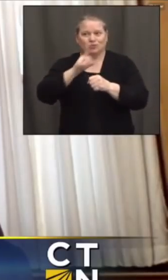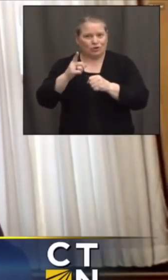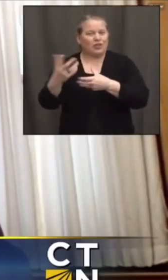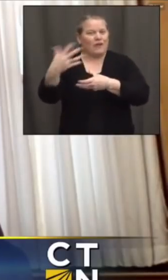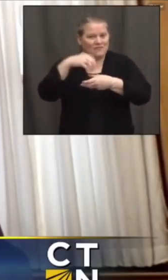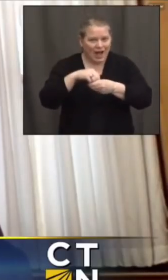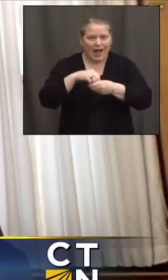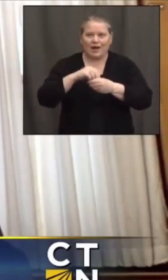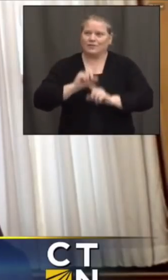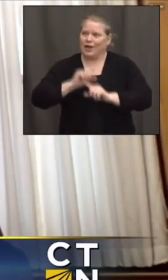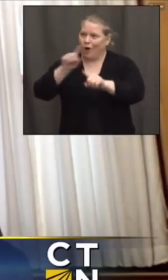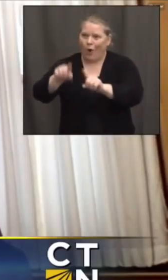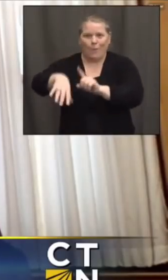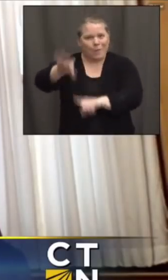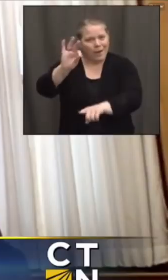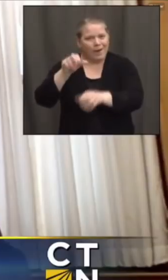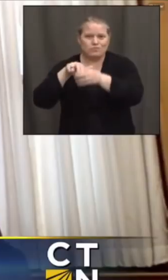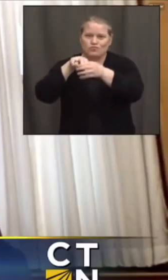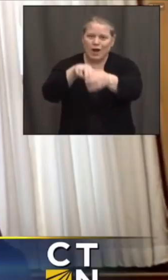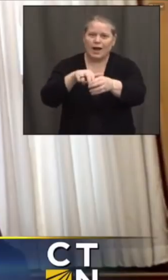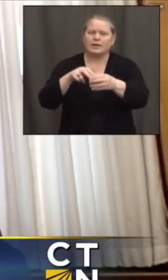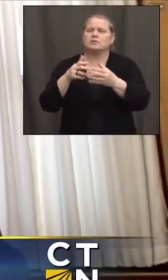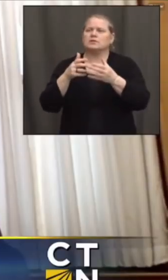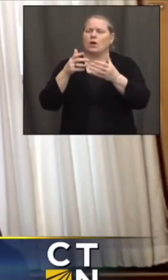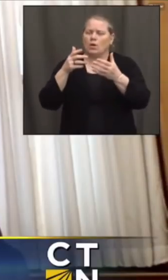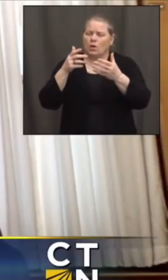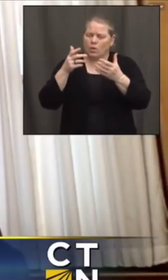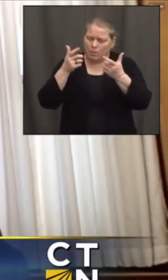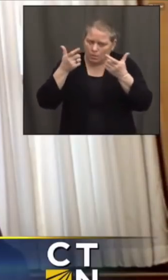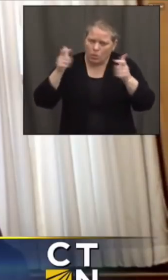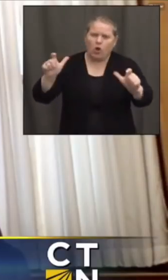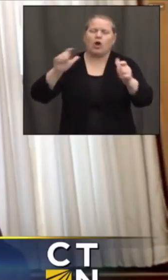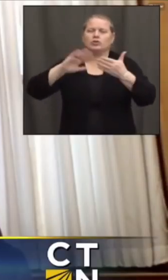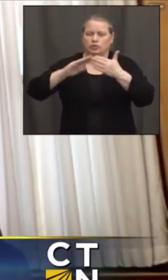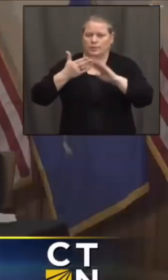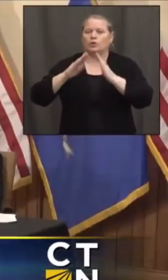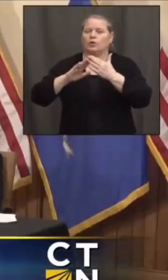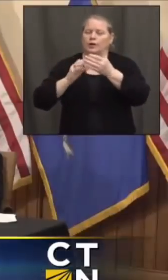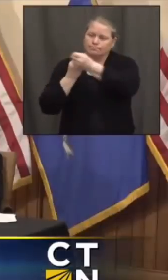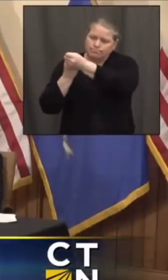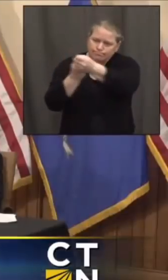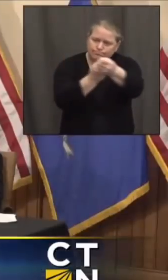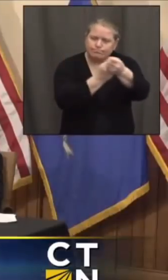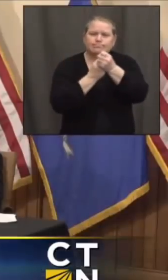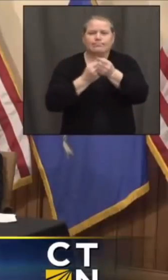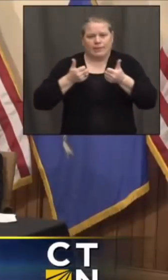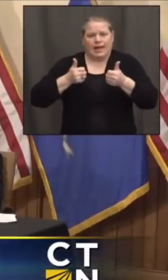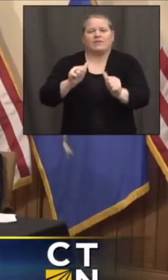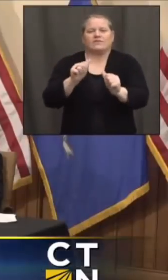So it's a tremendous community effort across the state that's going on right now. Thank you.